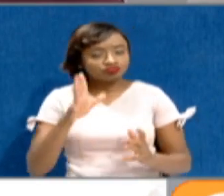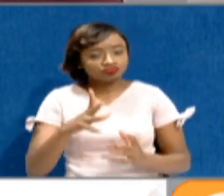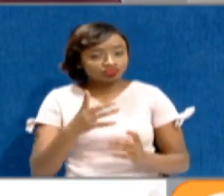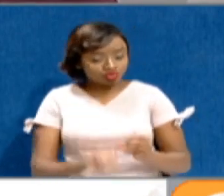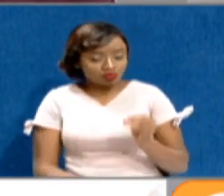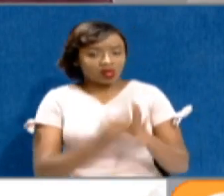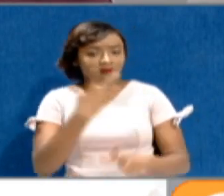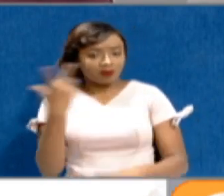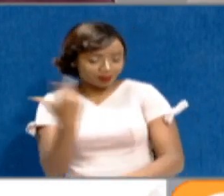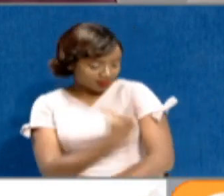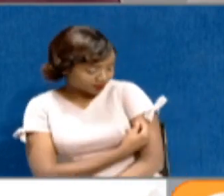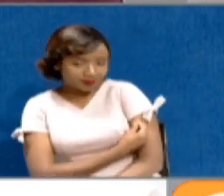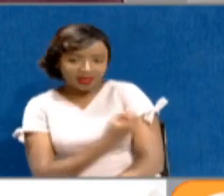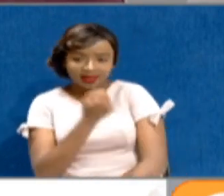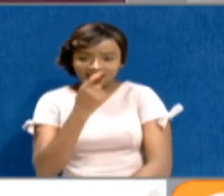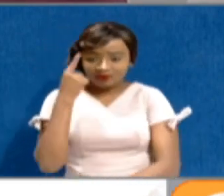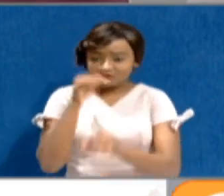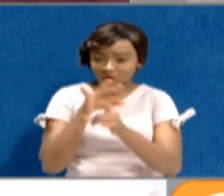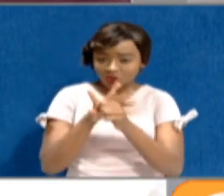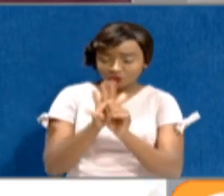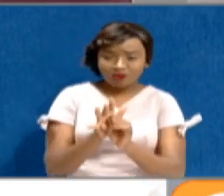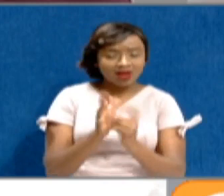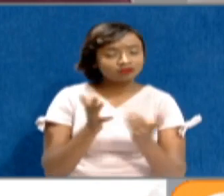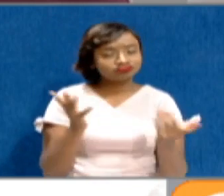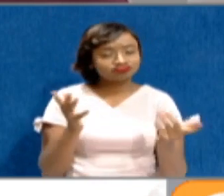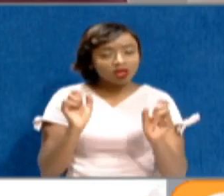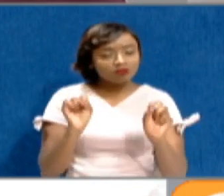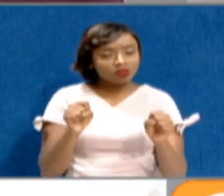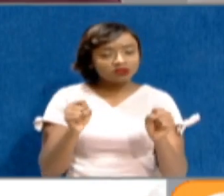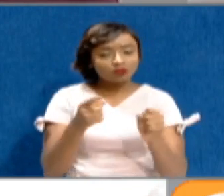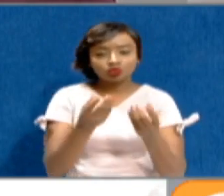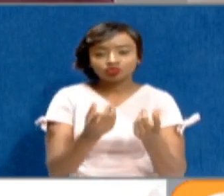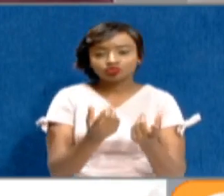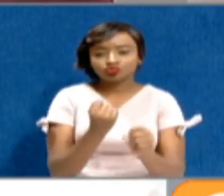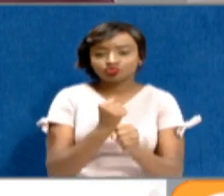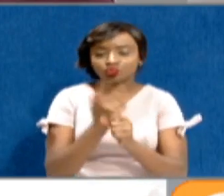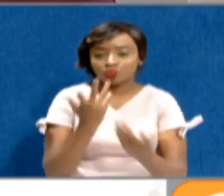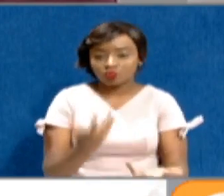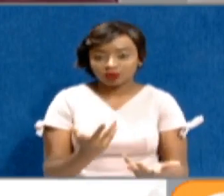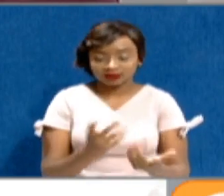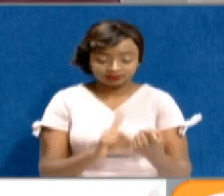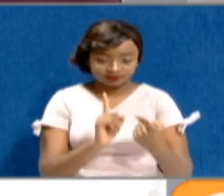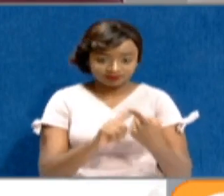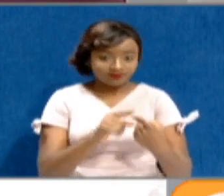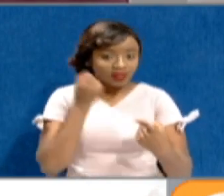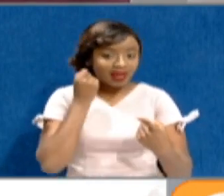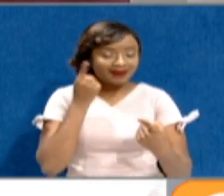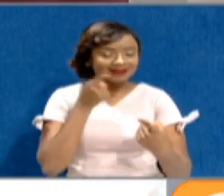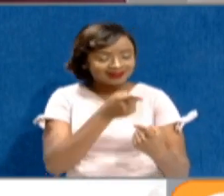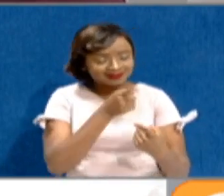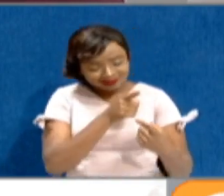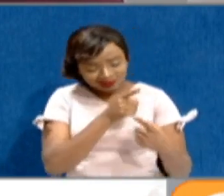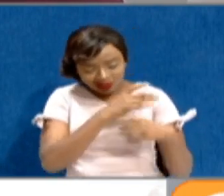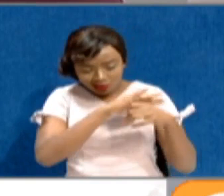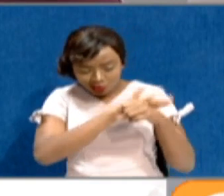to develop one? Well, before you even begin to think of developing one, the first step that you do is understand the disease,